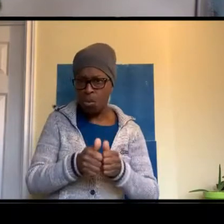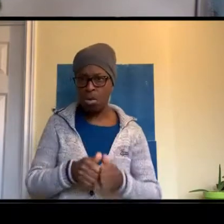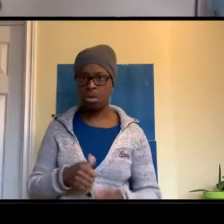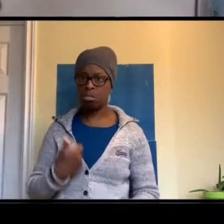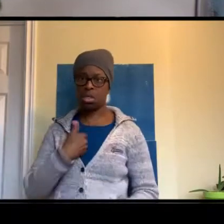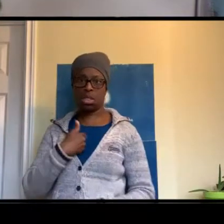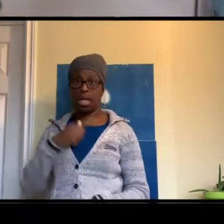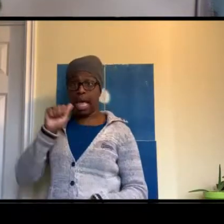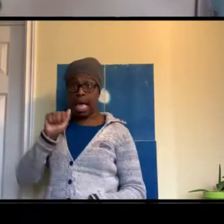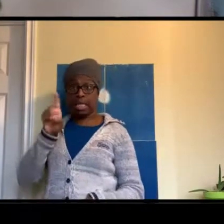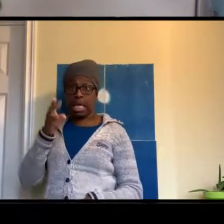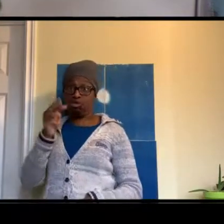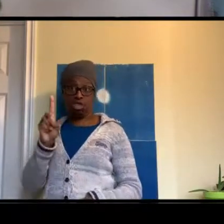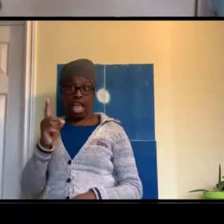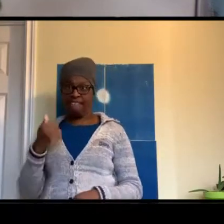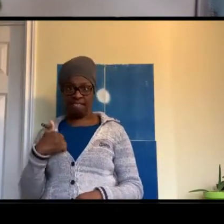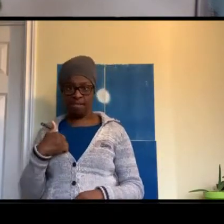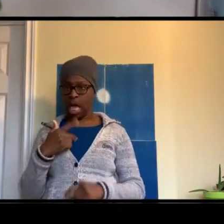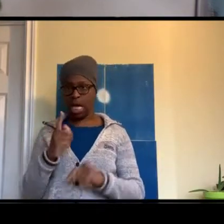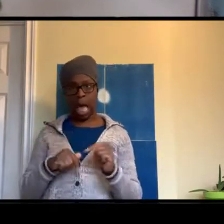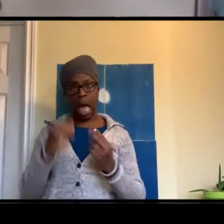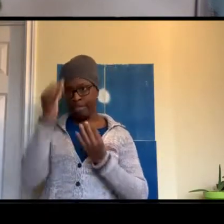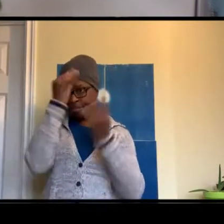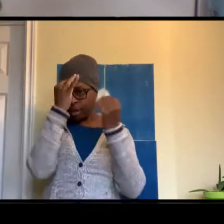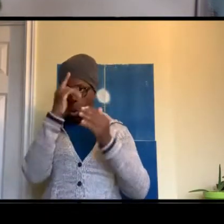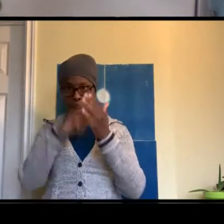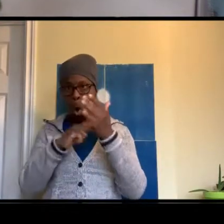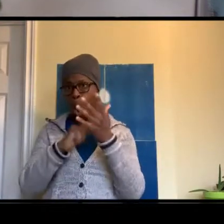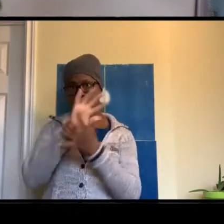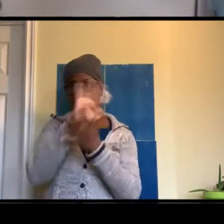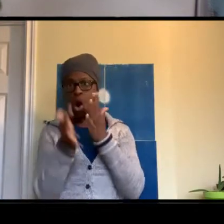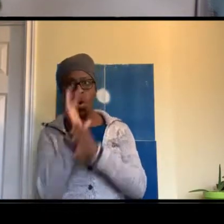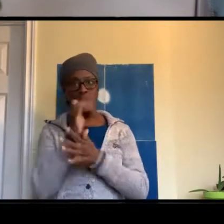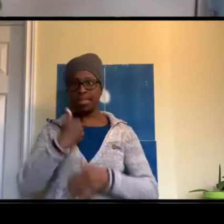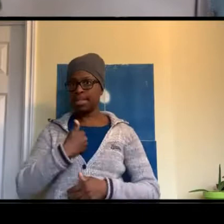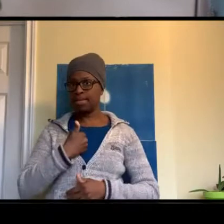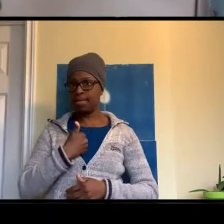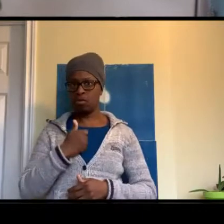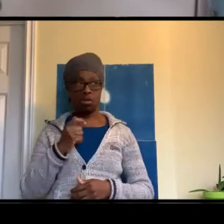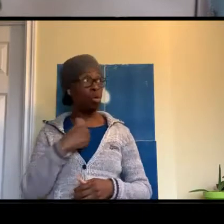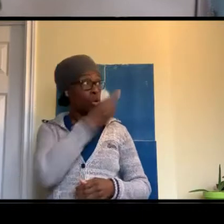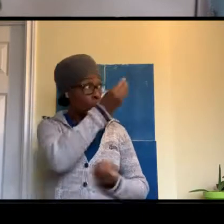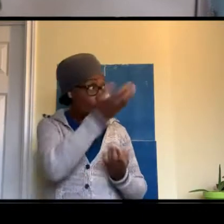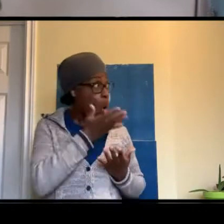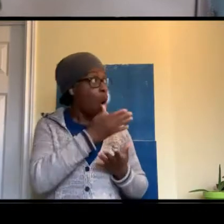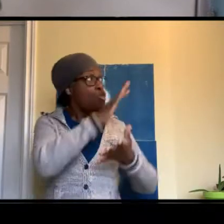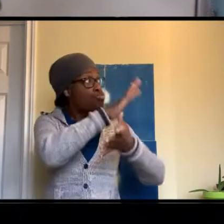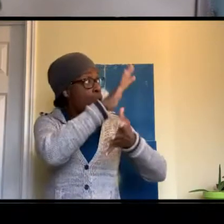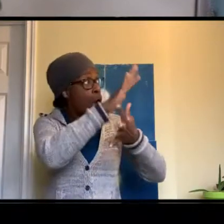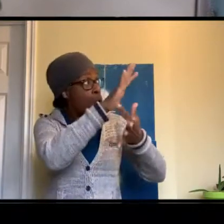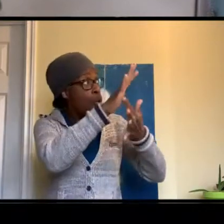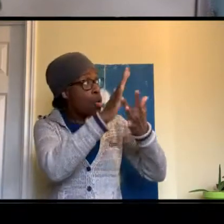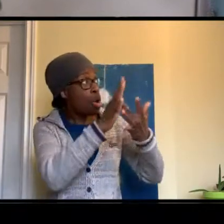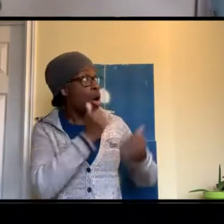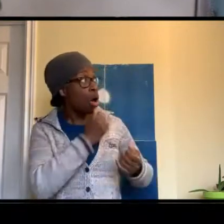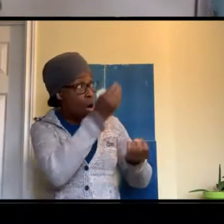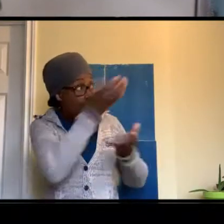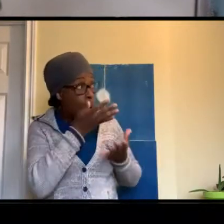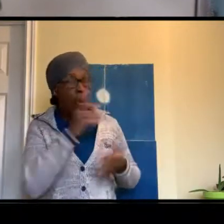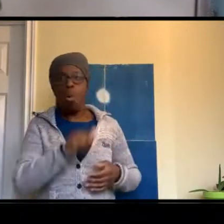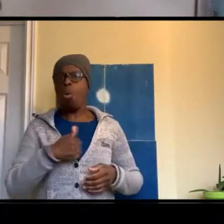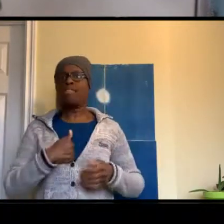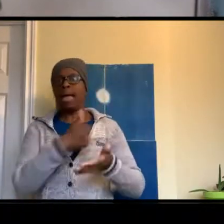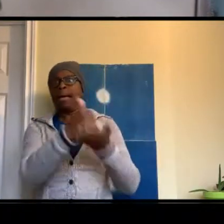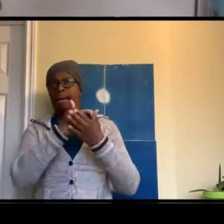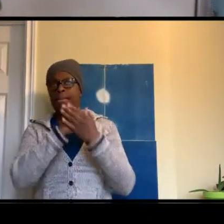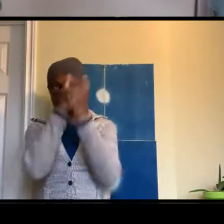time talking about my introduction when actually the meat of the grant and what the granting organization really